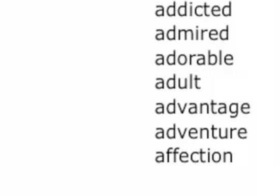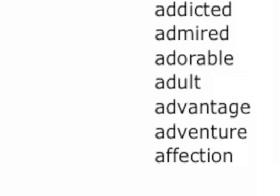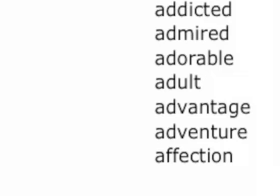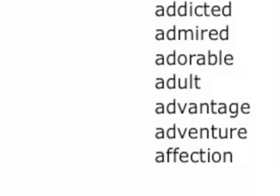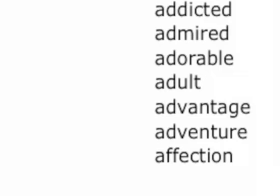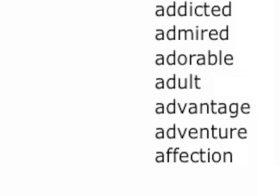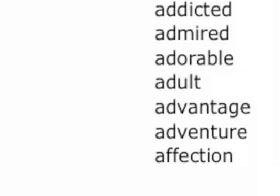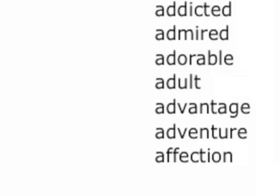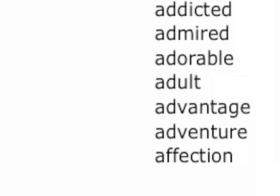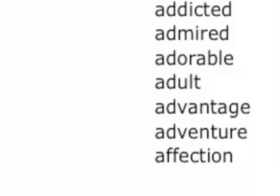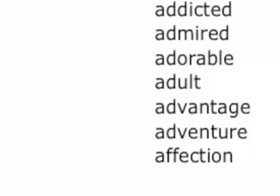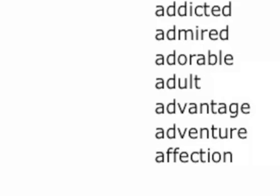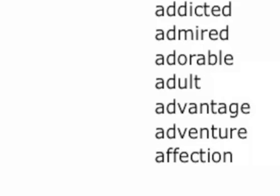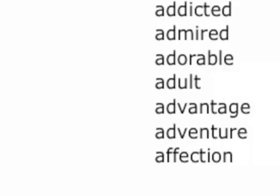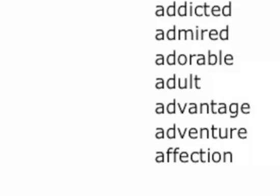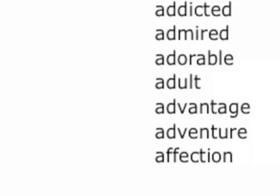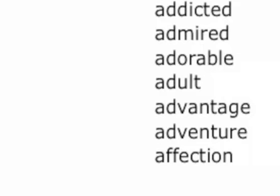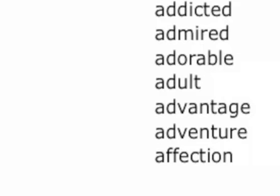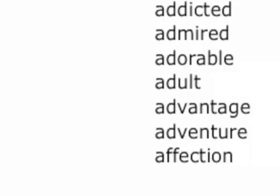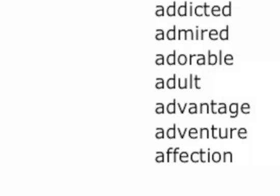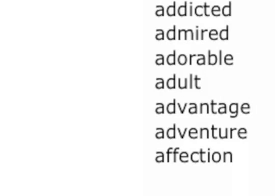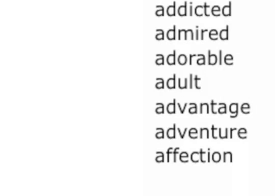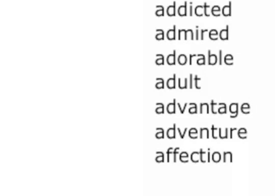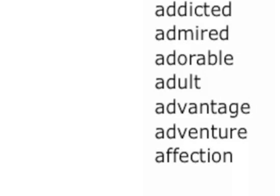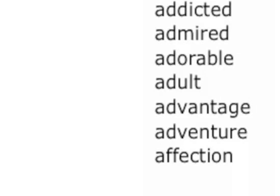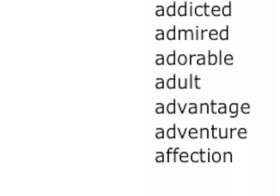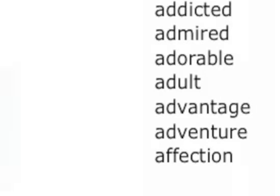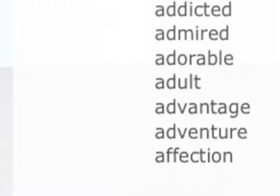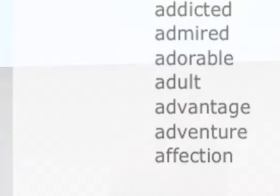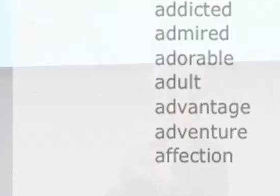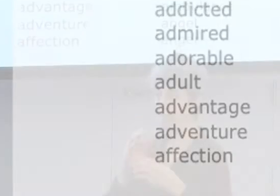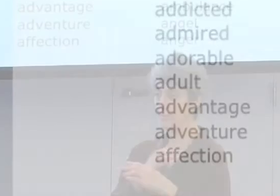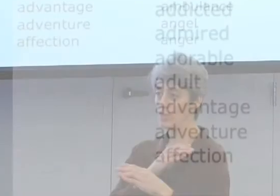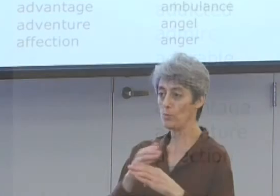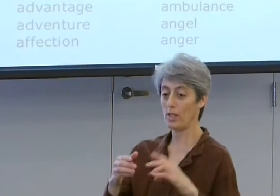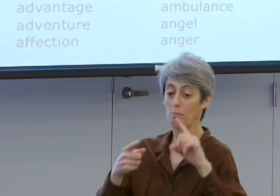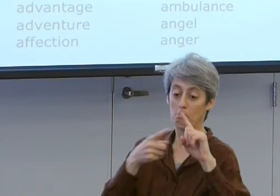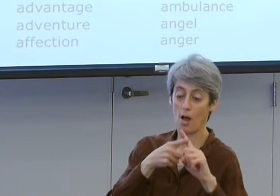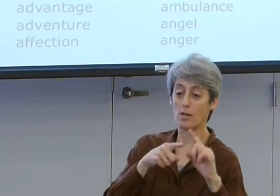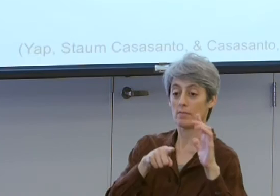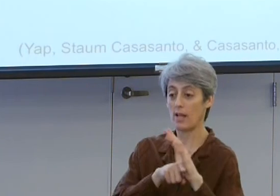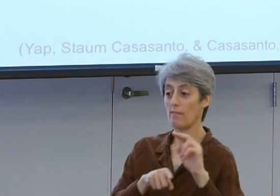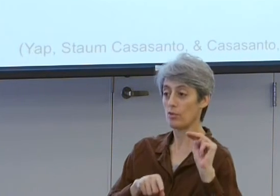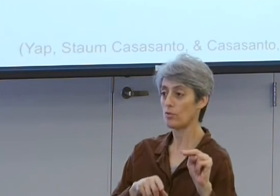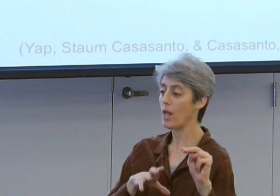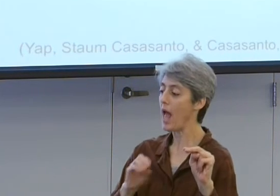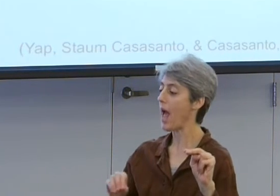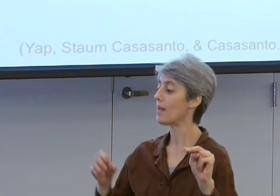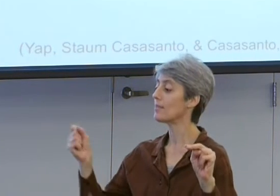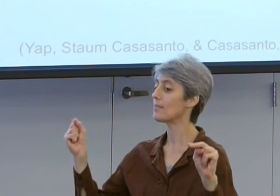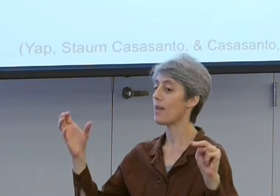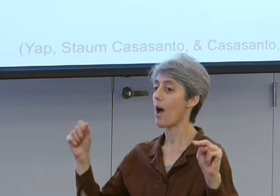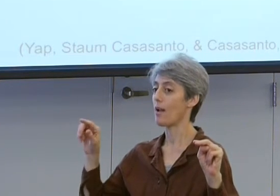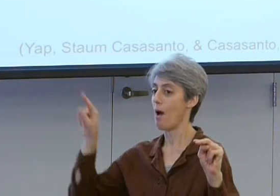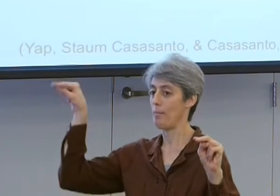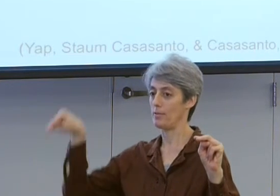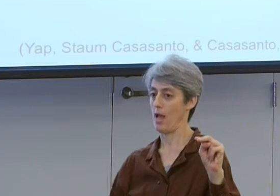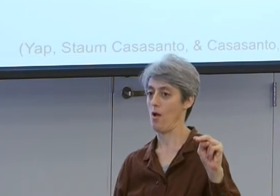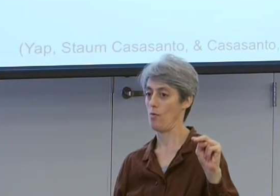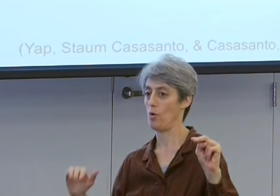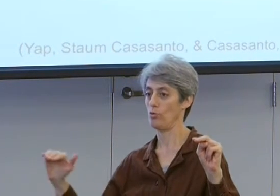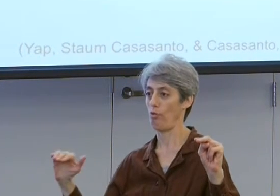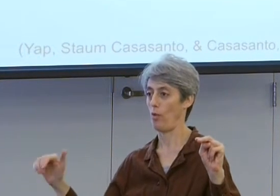And the question is, what's the relationship between that valence and the direction of the lexical movement during that sign? The answer